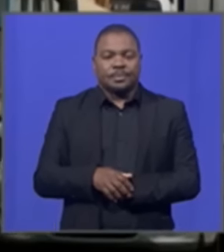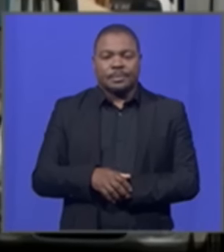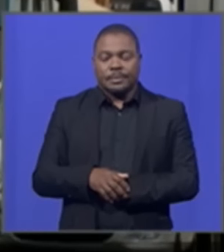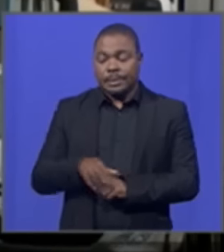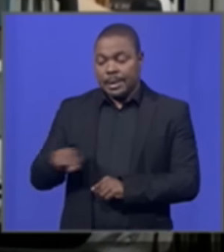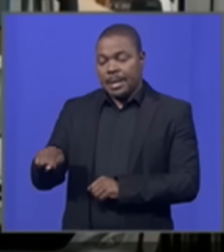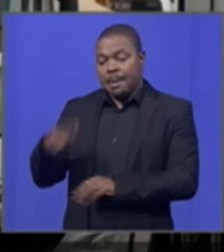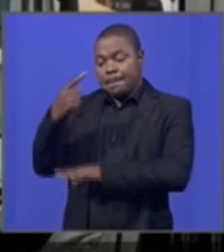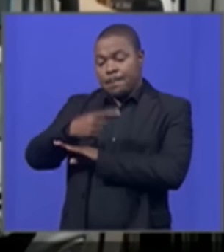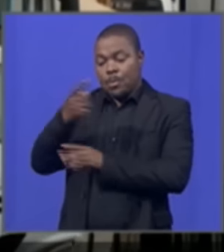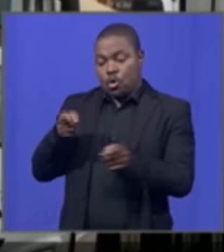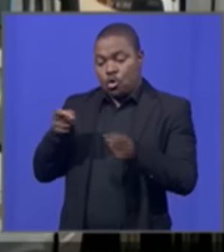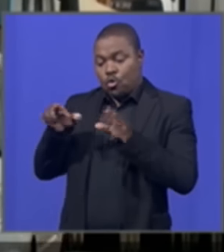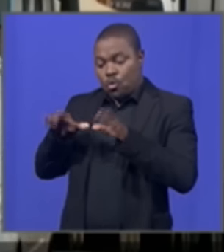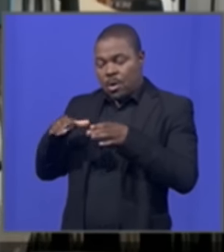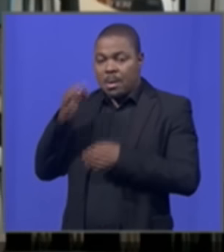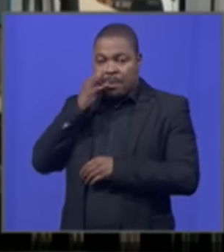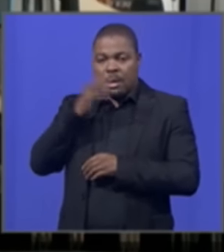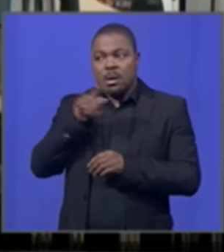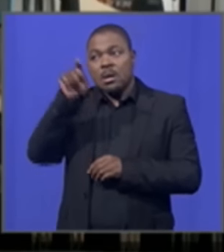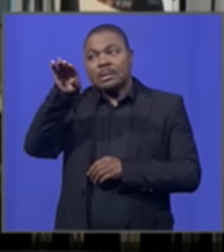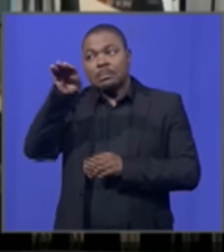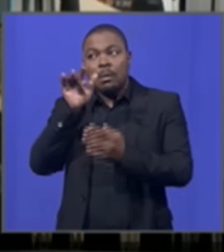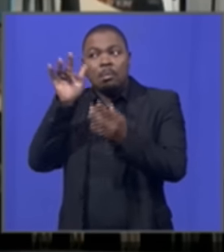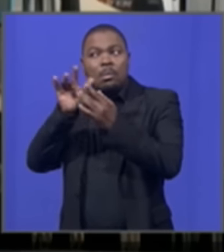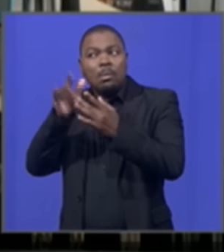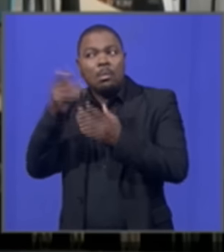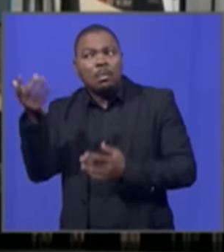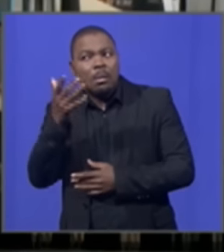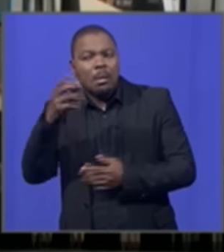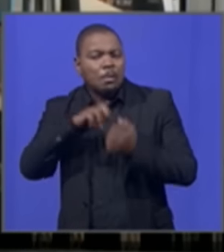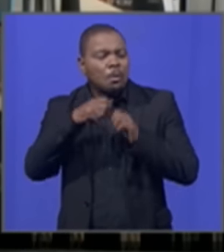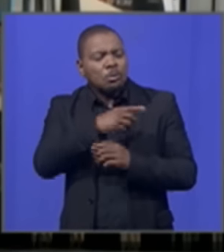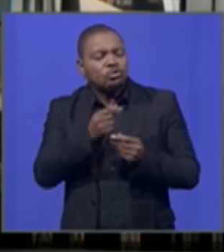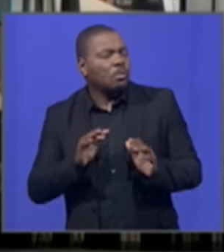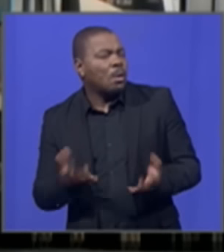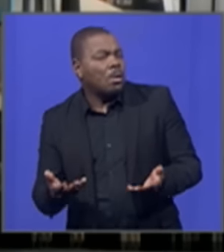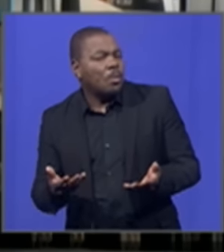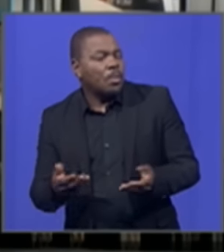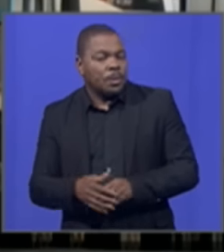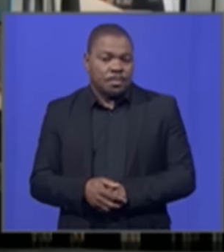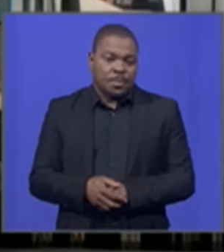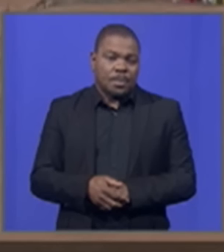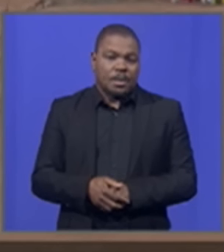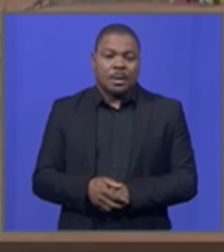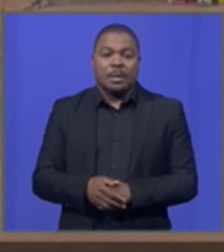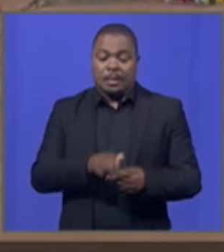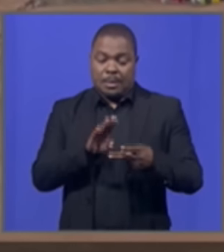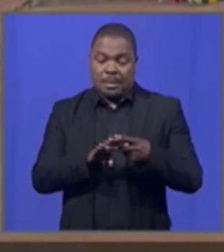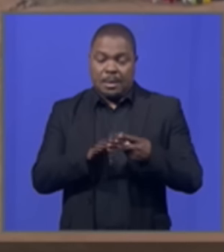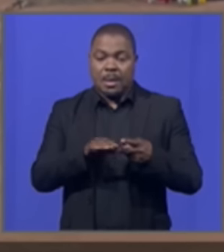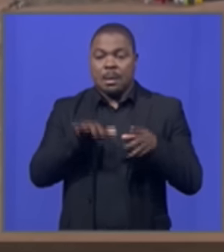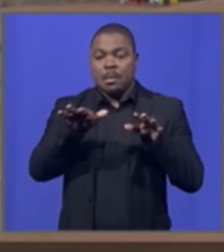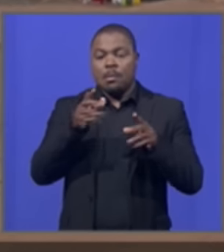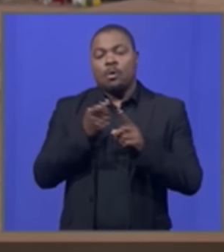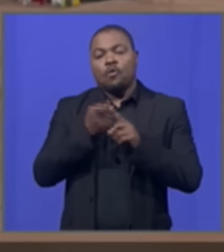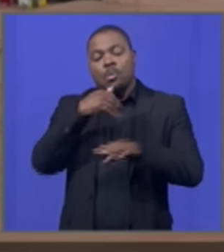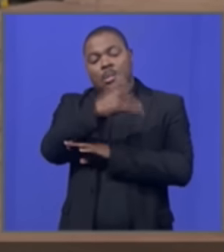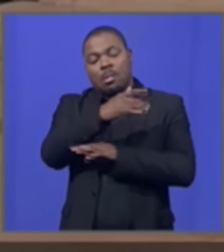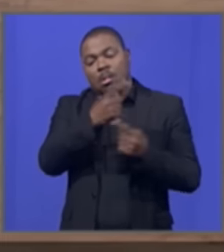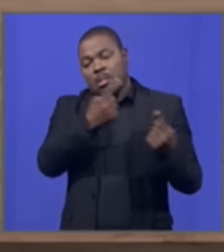le re le kgokaganya le bamphato wa lona ka Zimbabwe o hwetša tharollo go le bjalo tshepedišo ya bafaladi ka lefelong